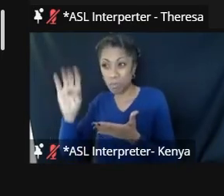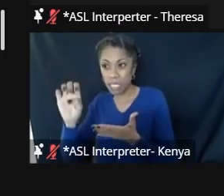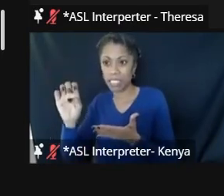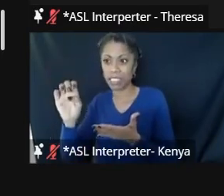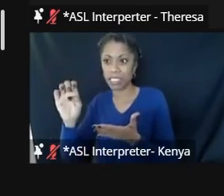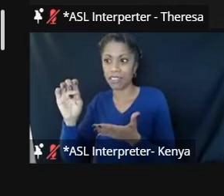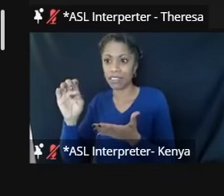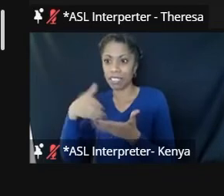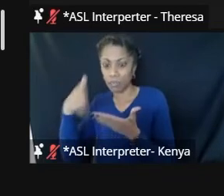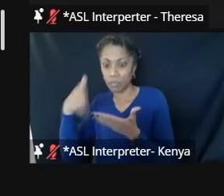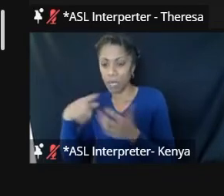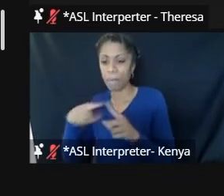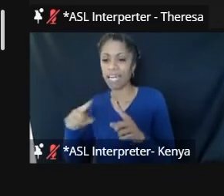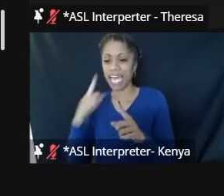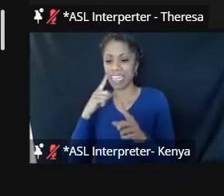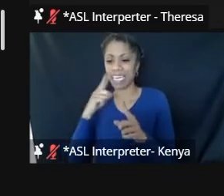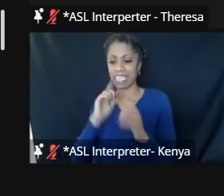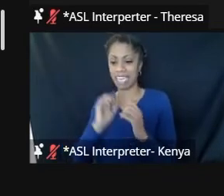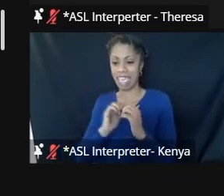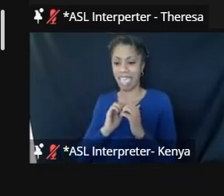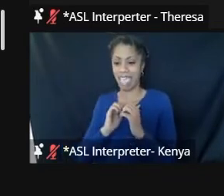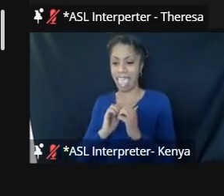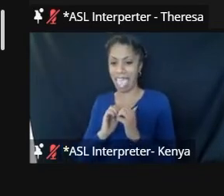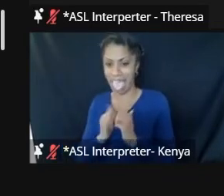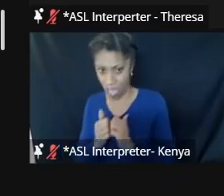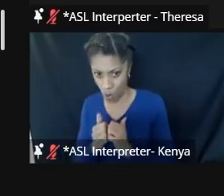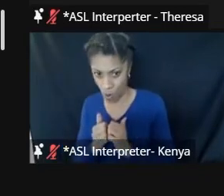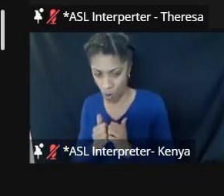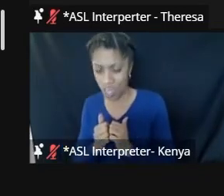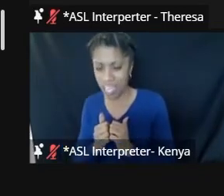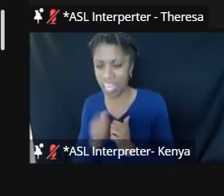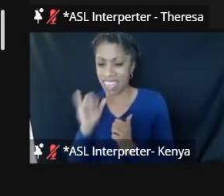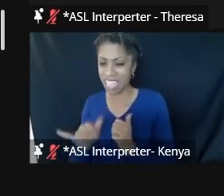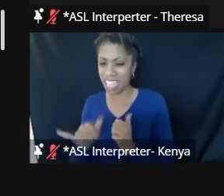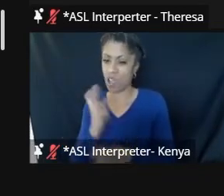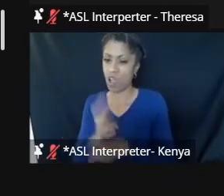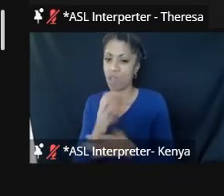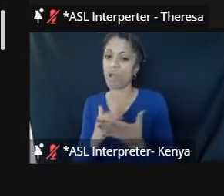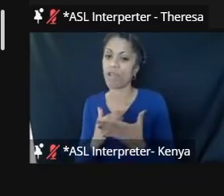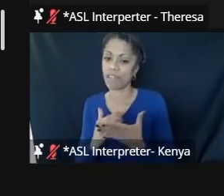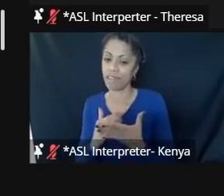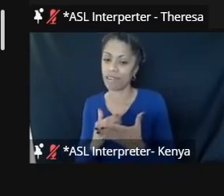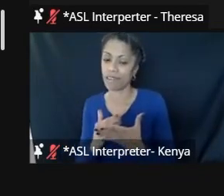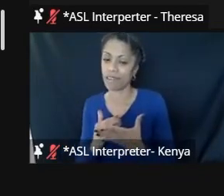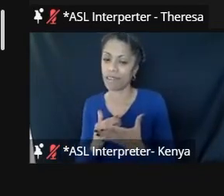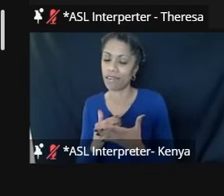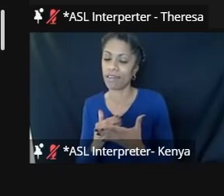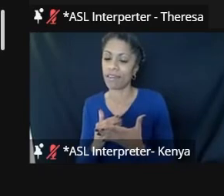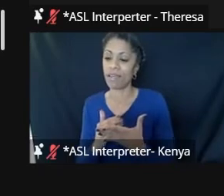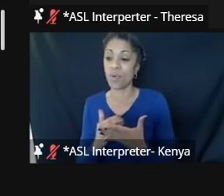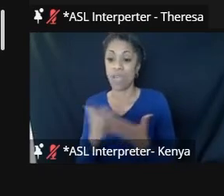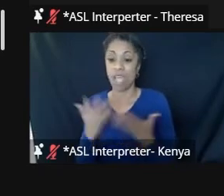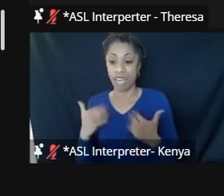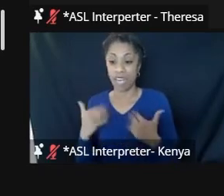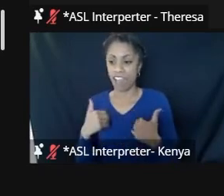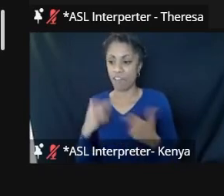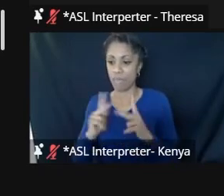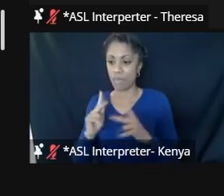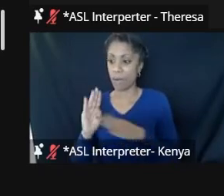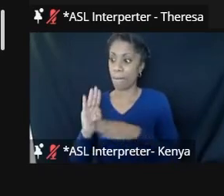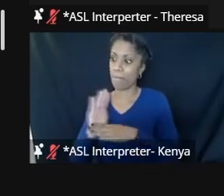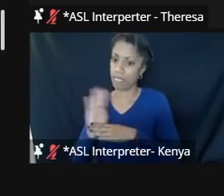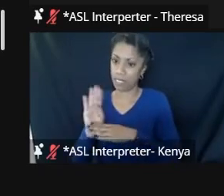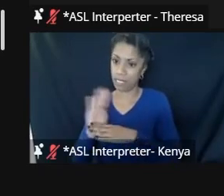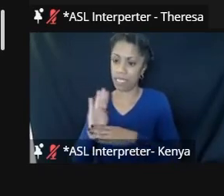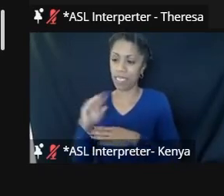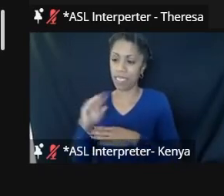that is I think the difficult part. And when you have folks that are already very, very busy in our school districts doing great work, this